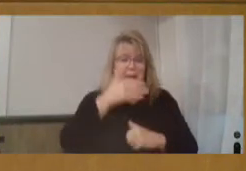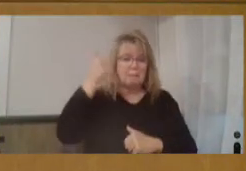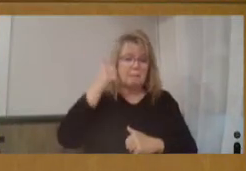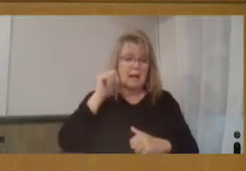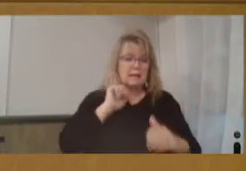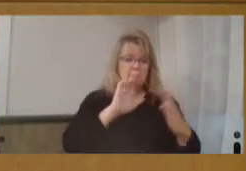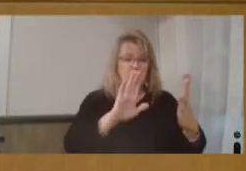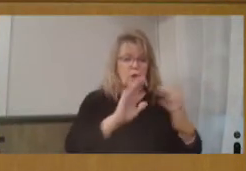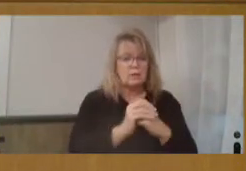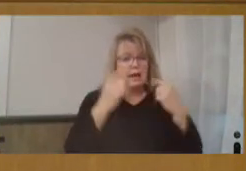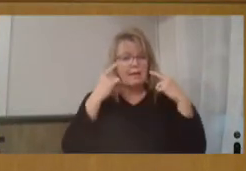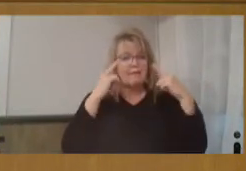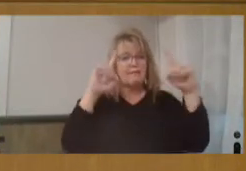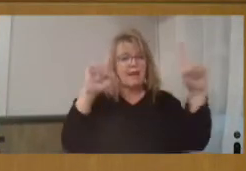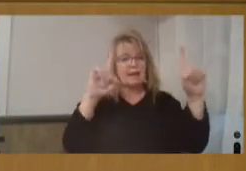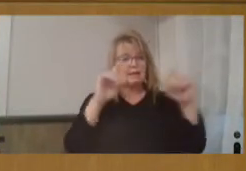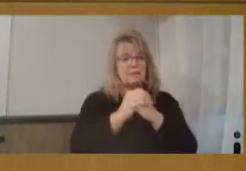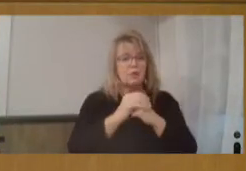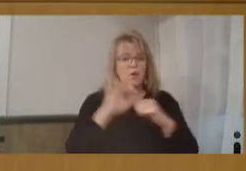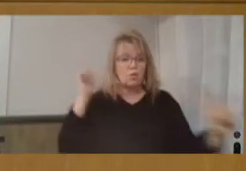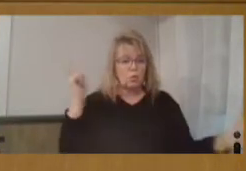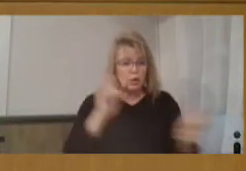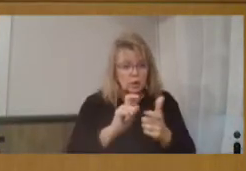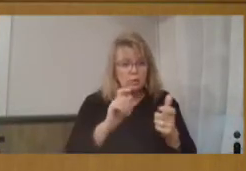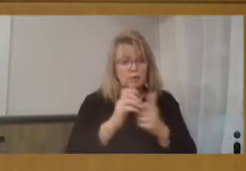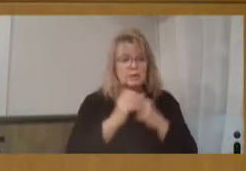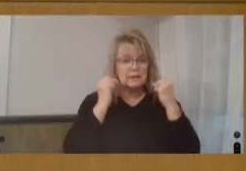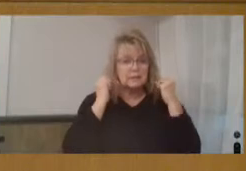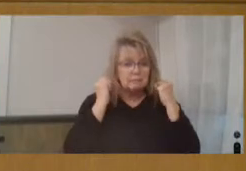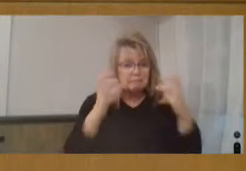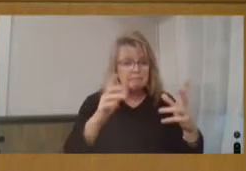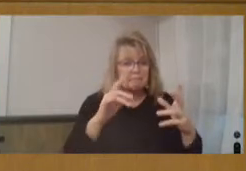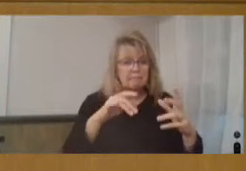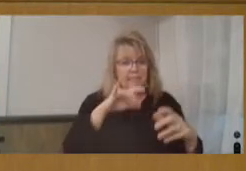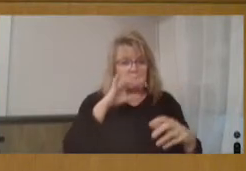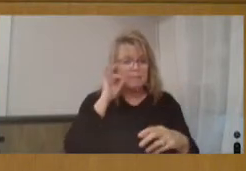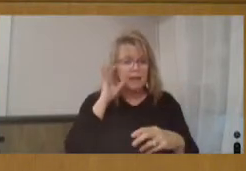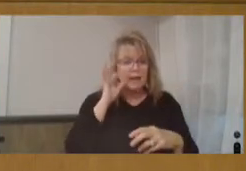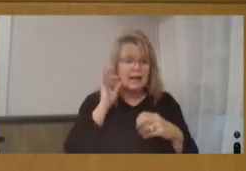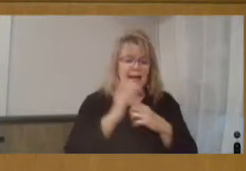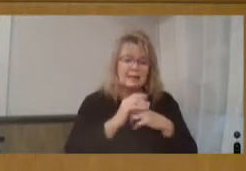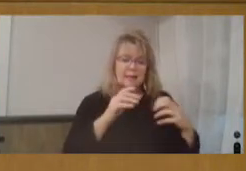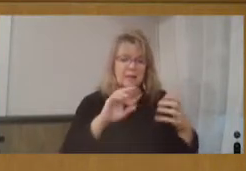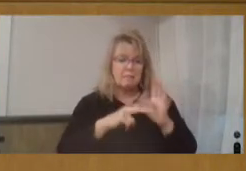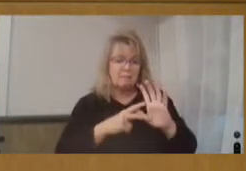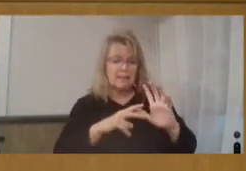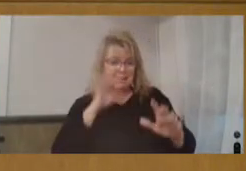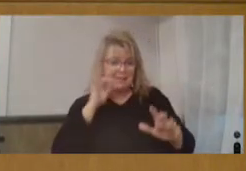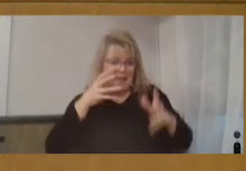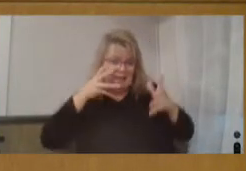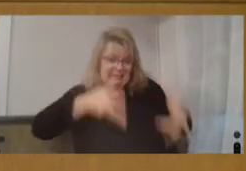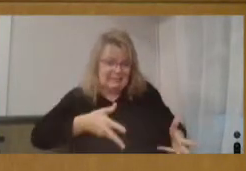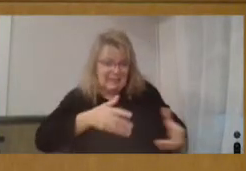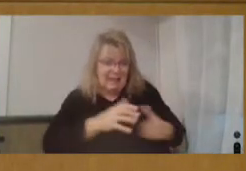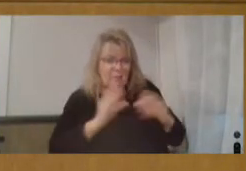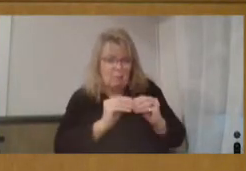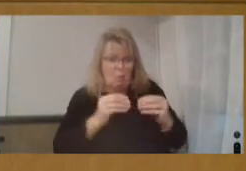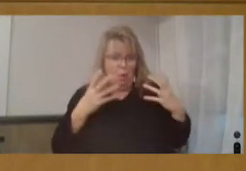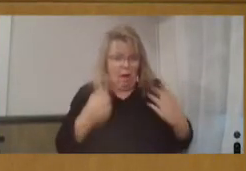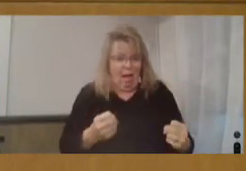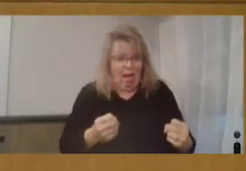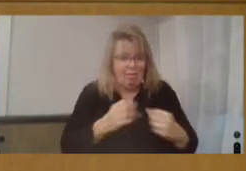stabilizes, then reduces populations, resulting in healthier remaining cats. It decreases shelter admissions